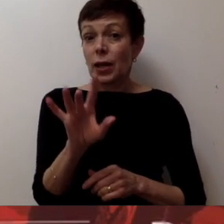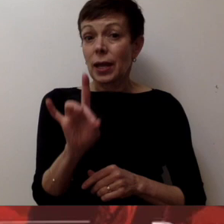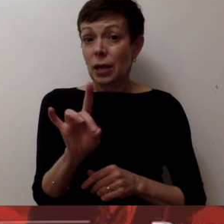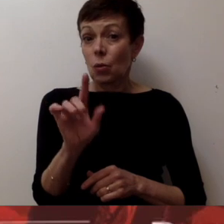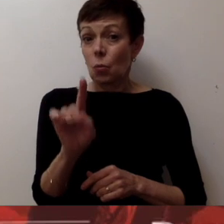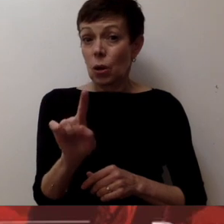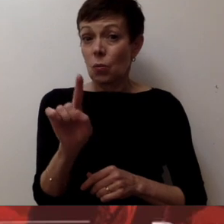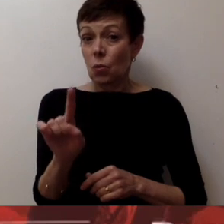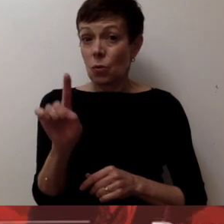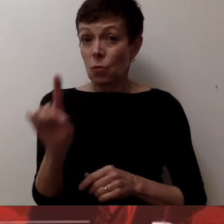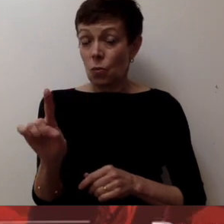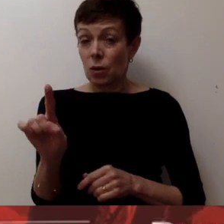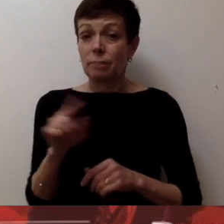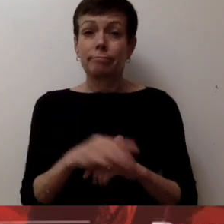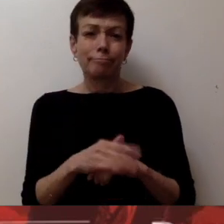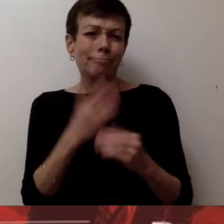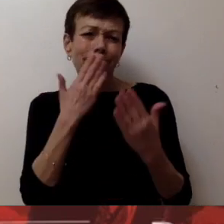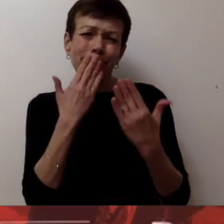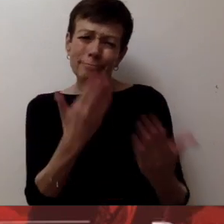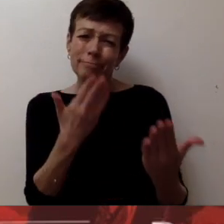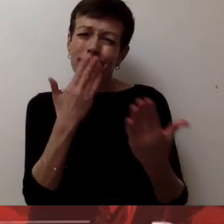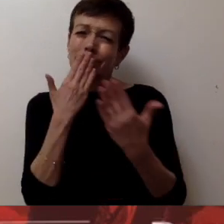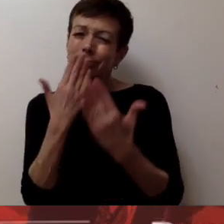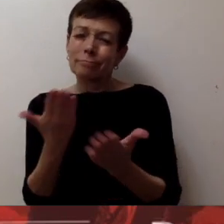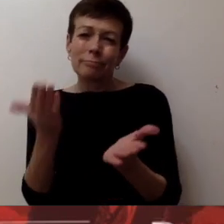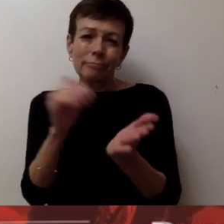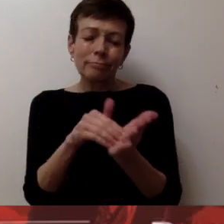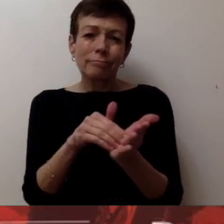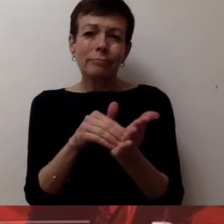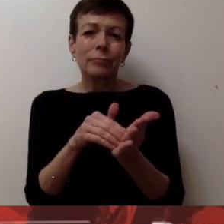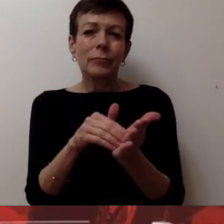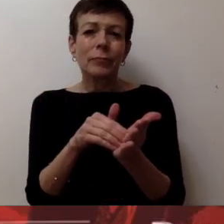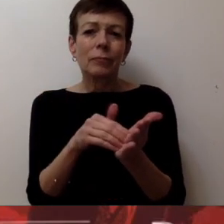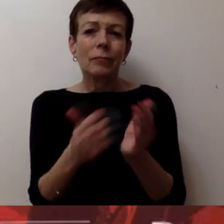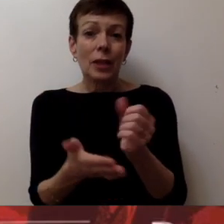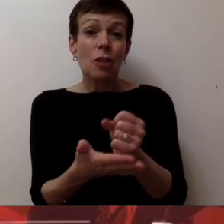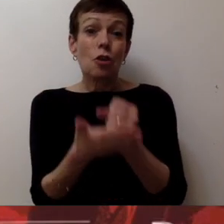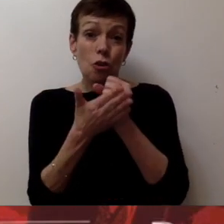342-8111. We want to thank you all for all that you're doing to help